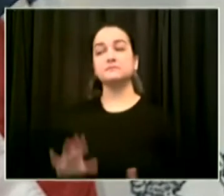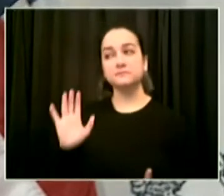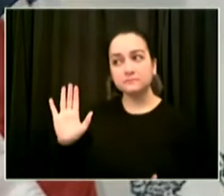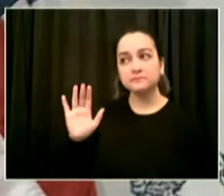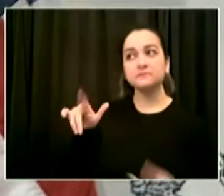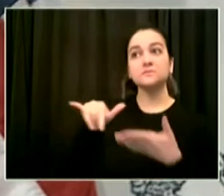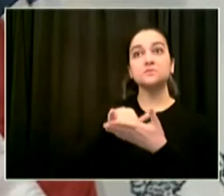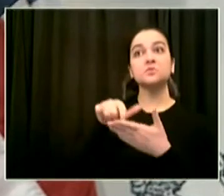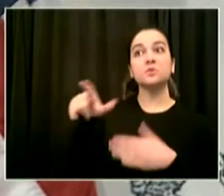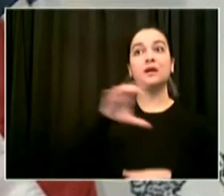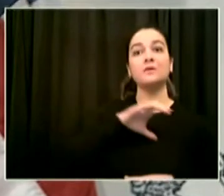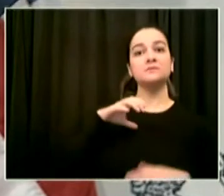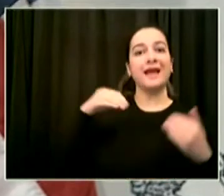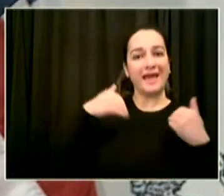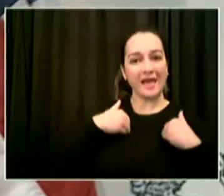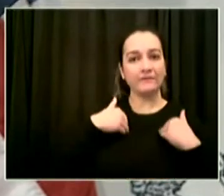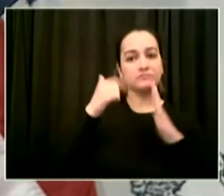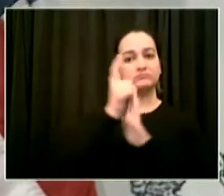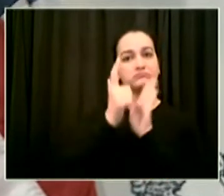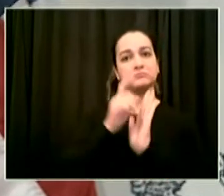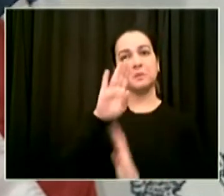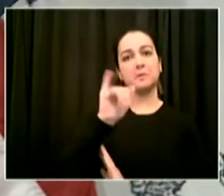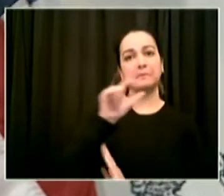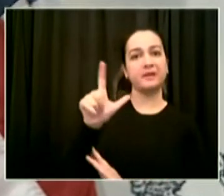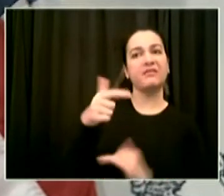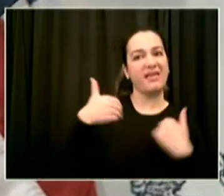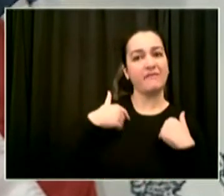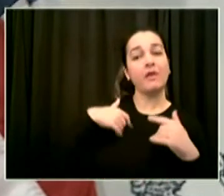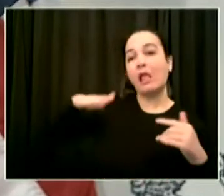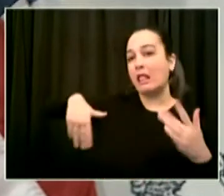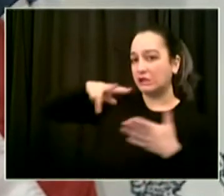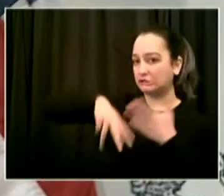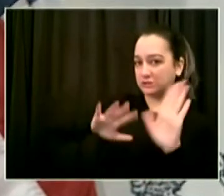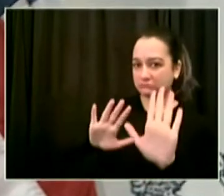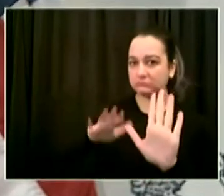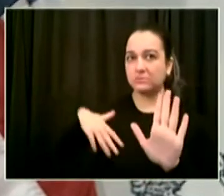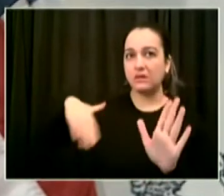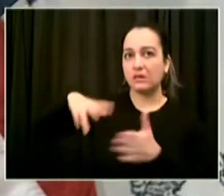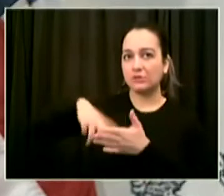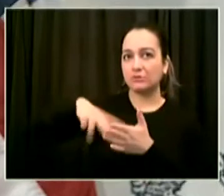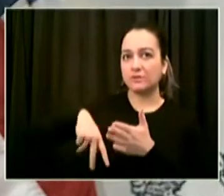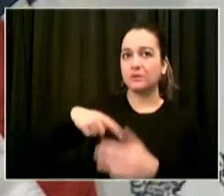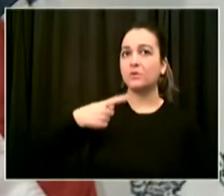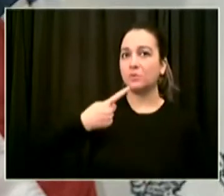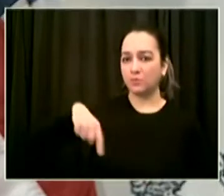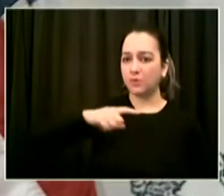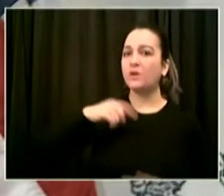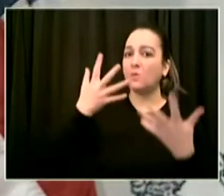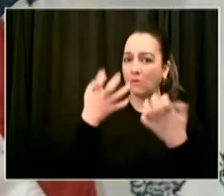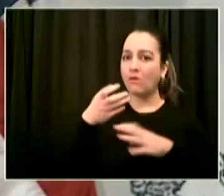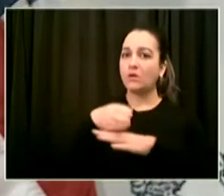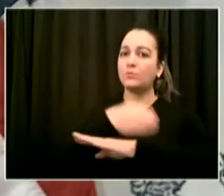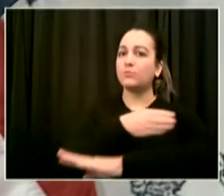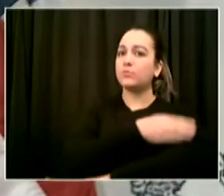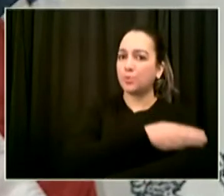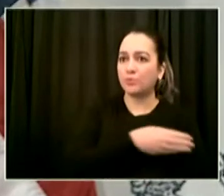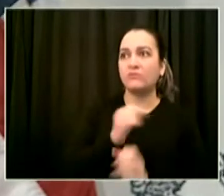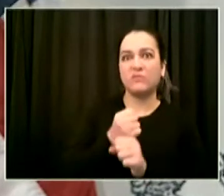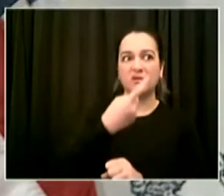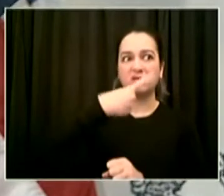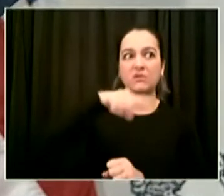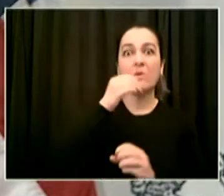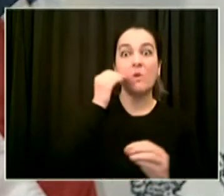Assemblymember Hevesey's bill. That's the area that we've been focused on. We think will make the biggest impact, but I'll certainly take a look at Councilmember Levin's bill